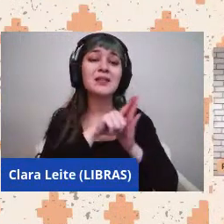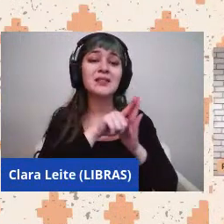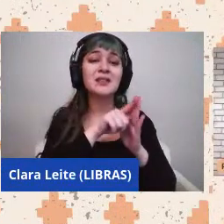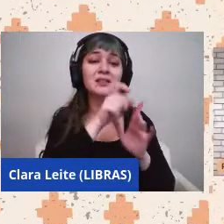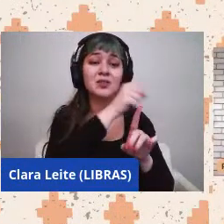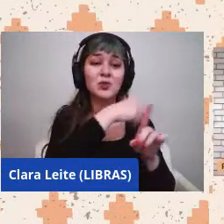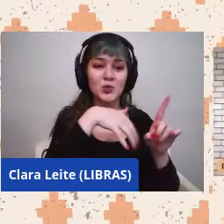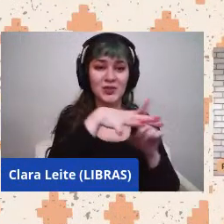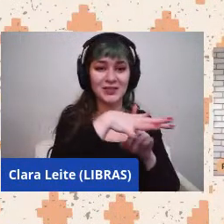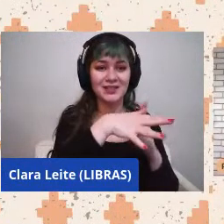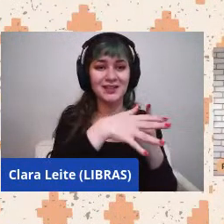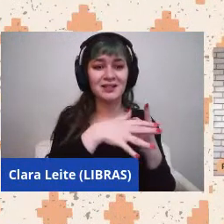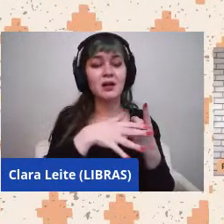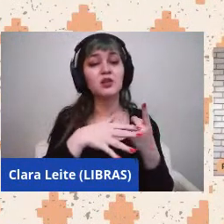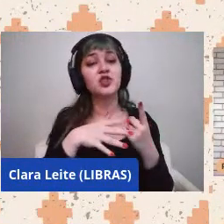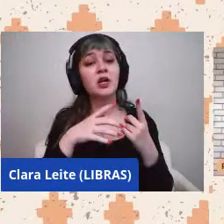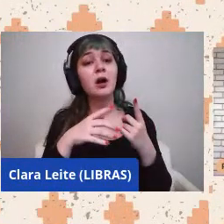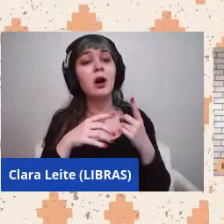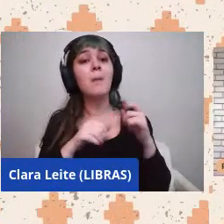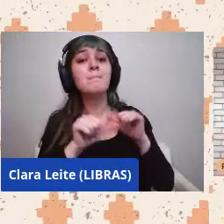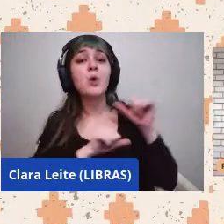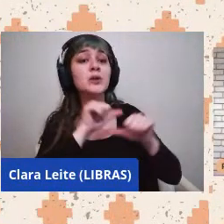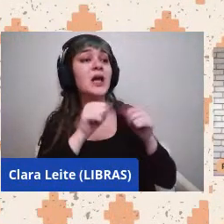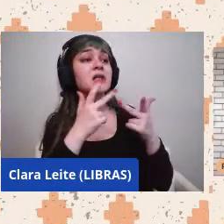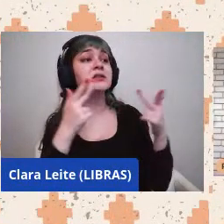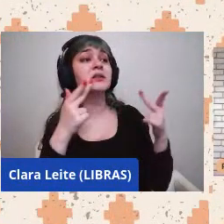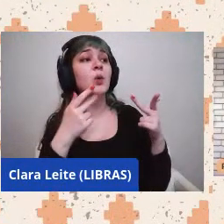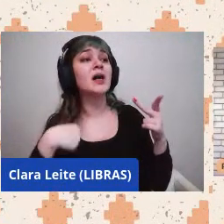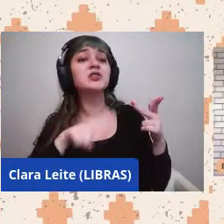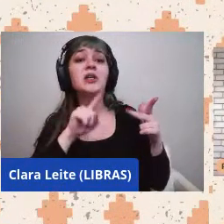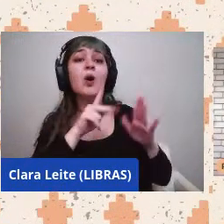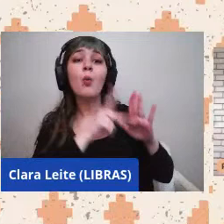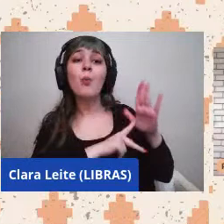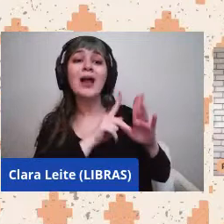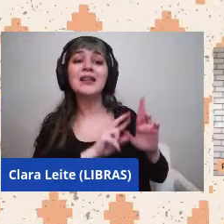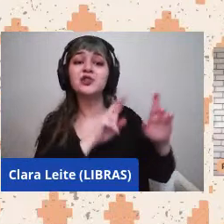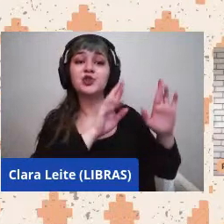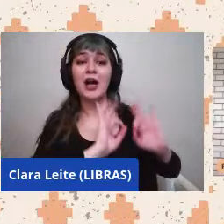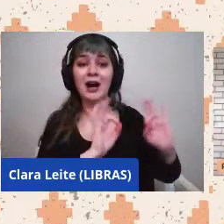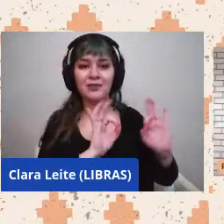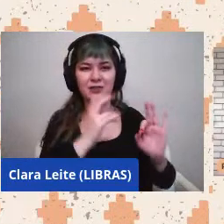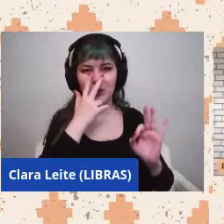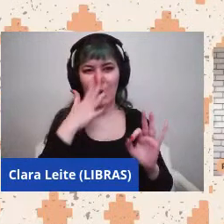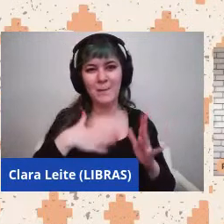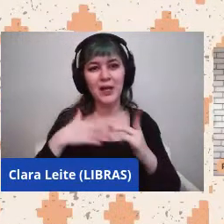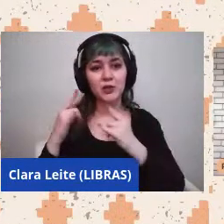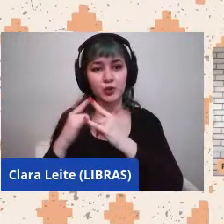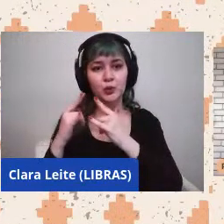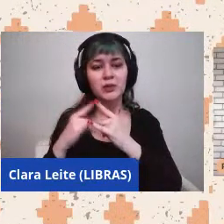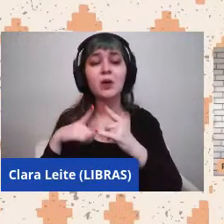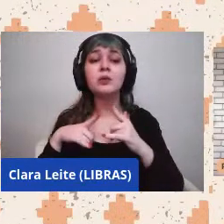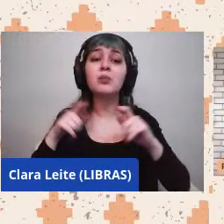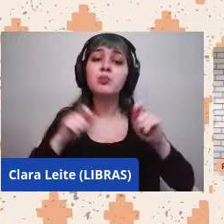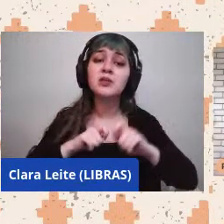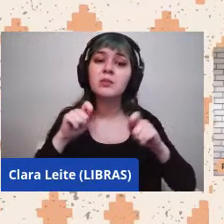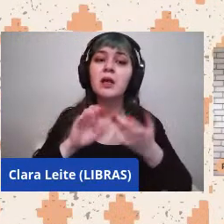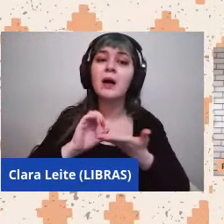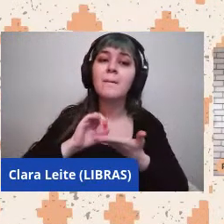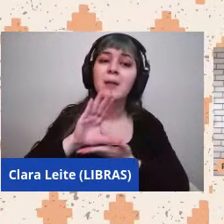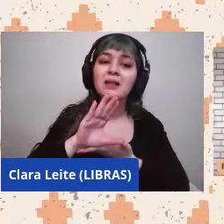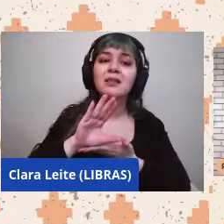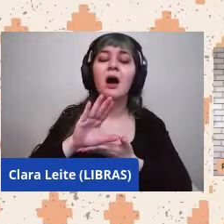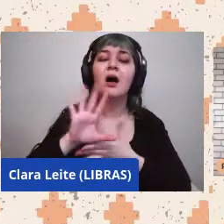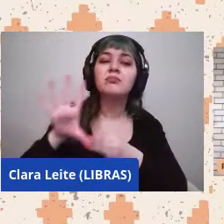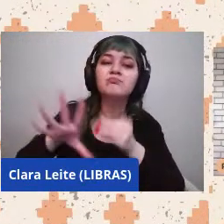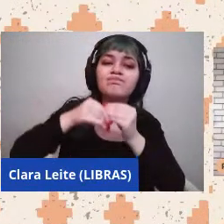unanticipated change. So I mentioned that, they have introduced in my institution the possibility of submitting ethical